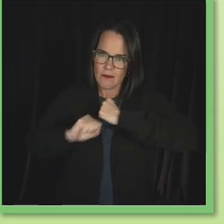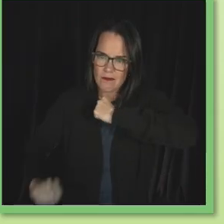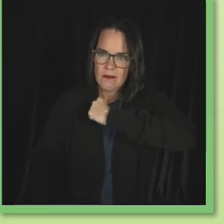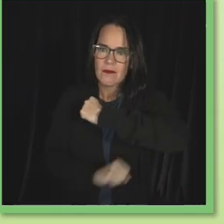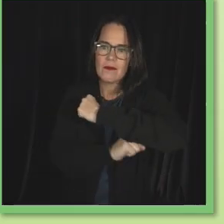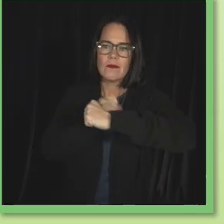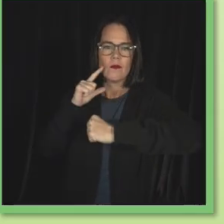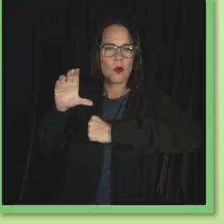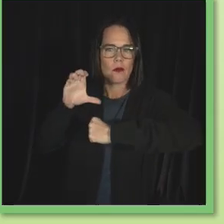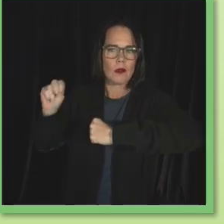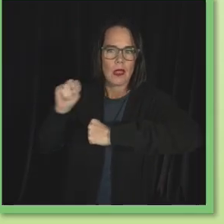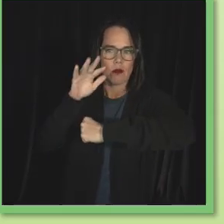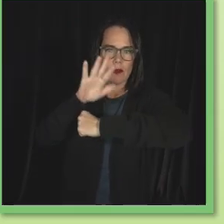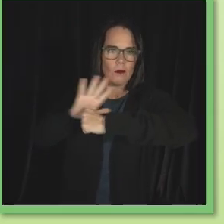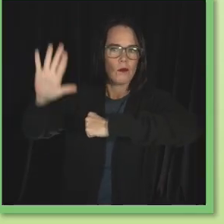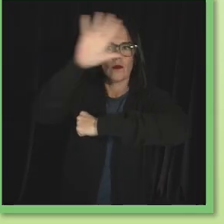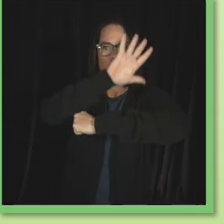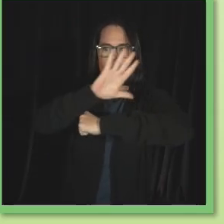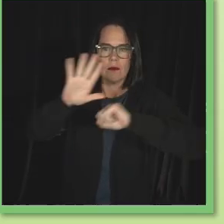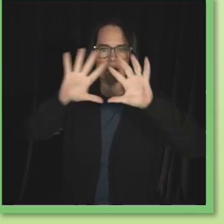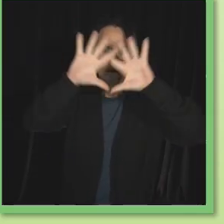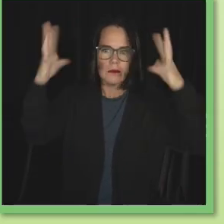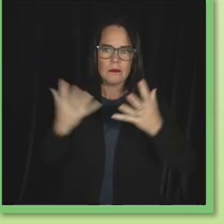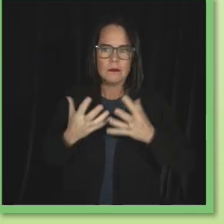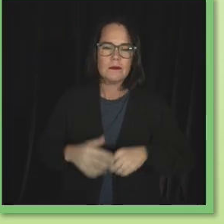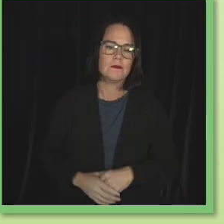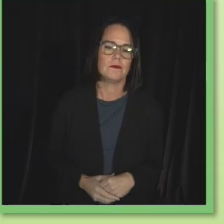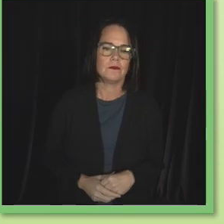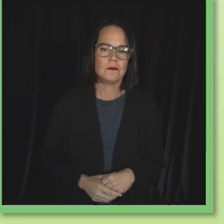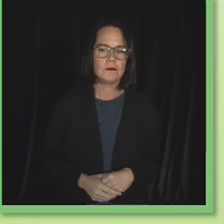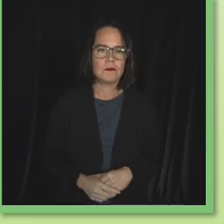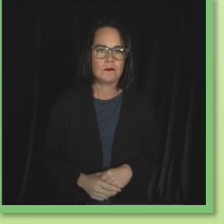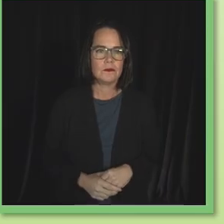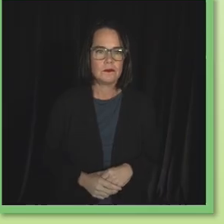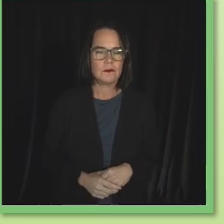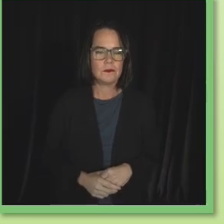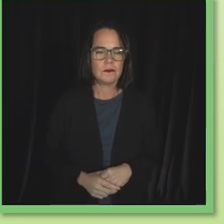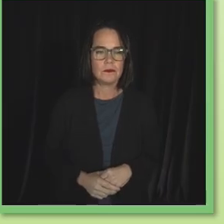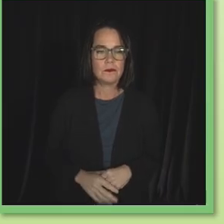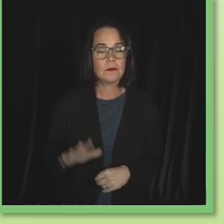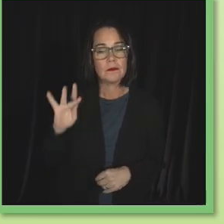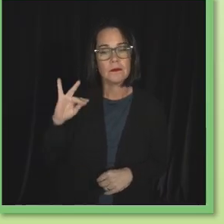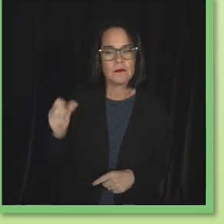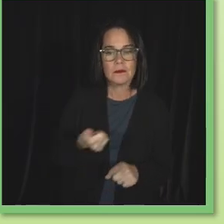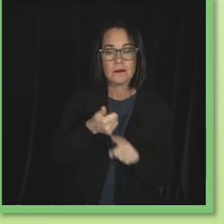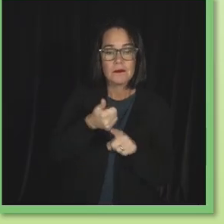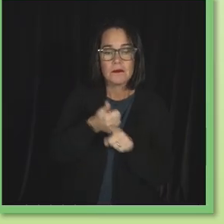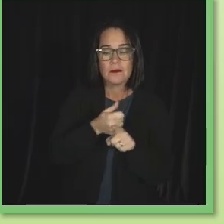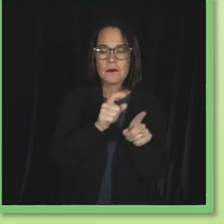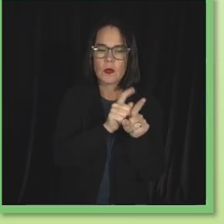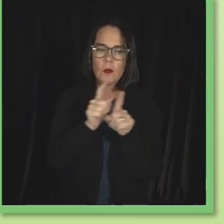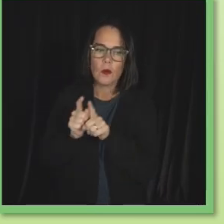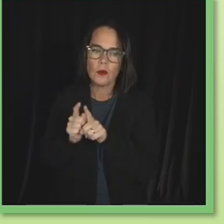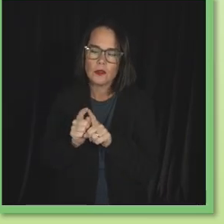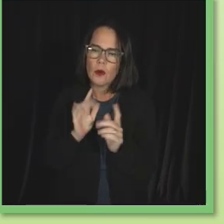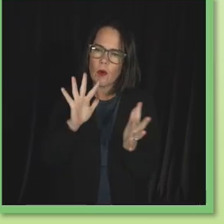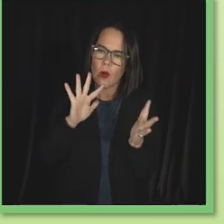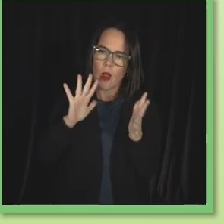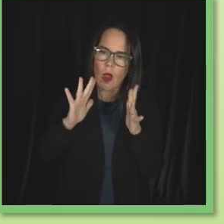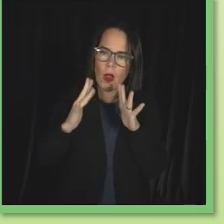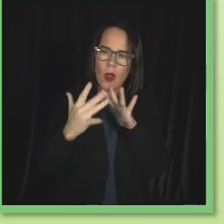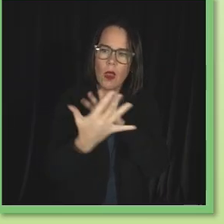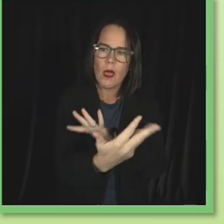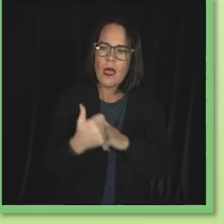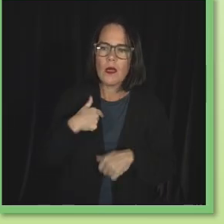ecosystem. And the other important thing is that Kubernetes is also evolving. Kubernetes is adapting for these new